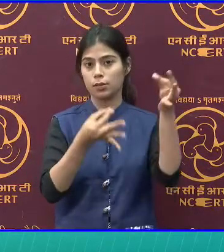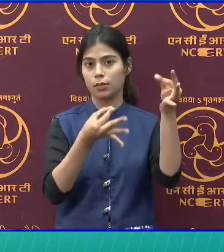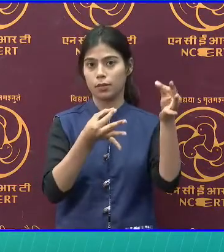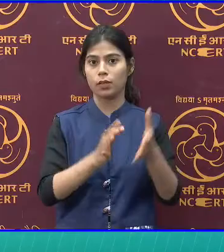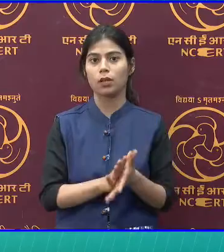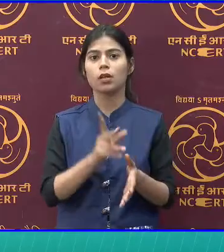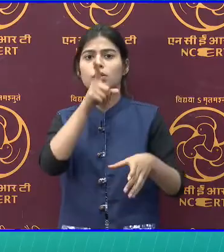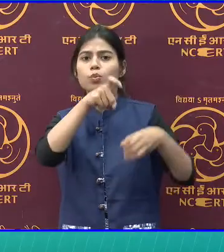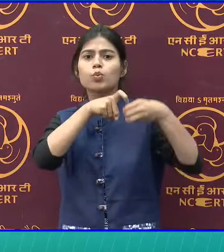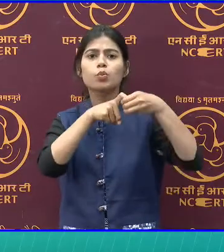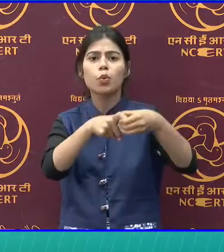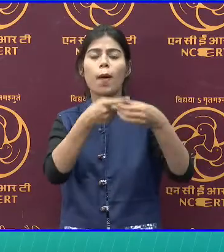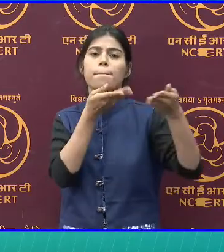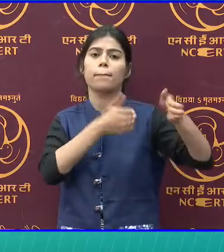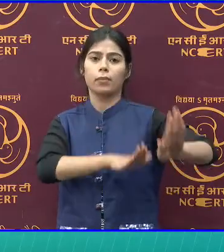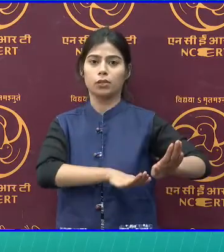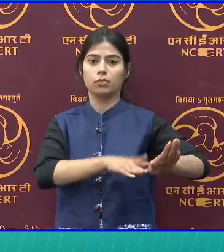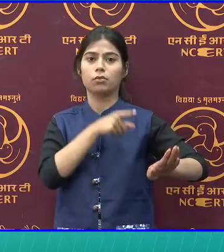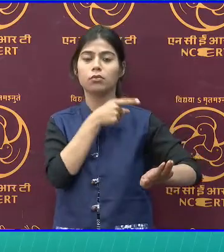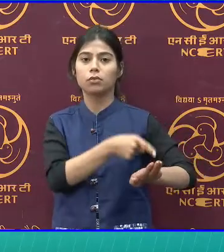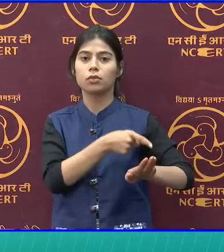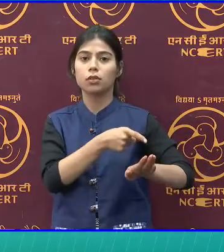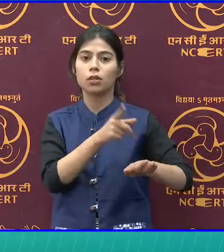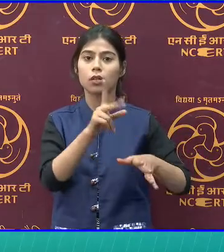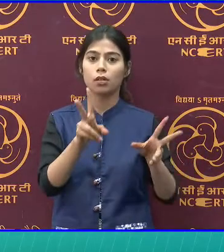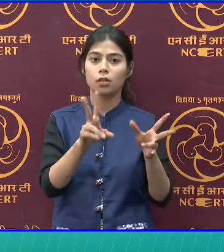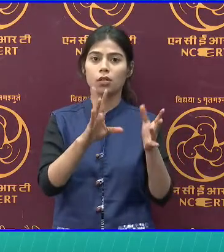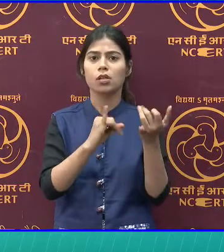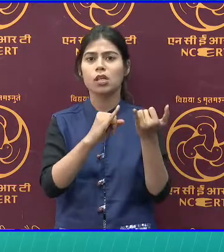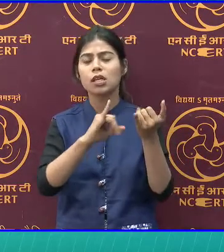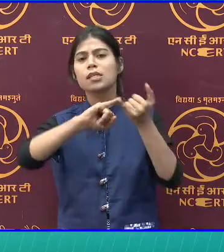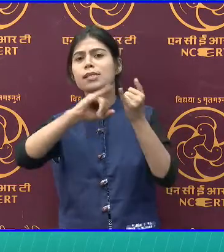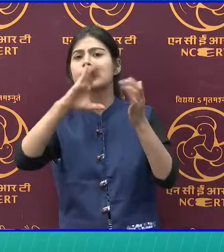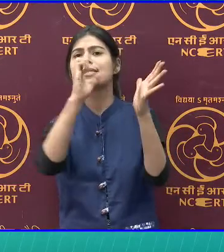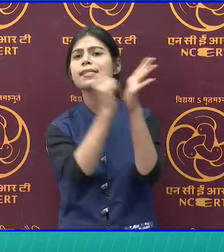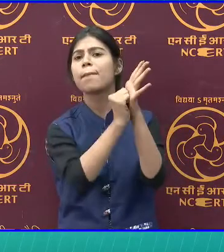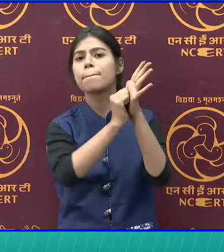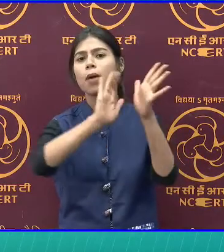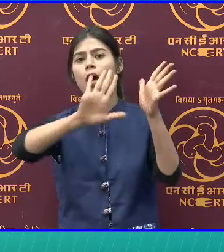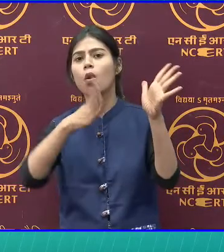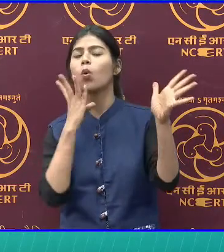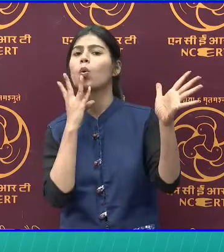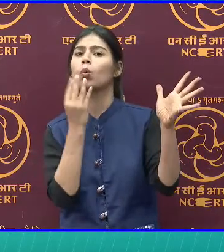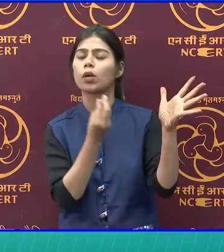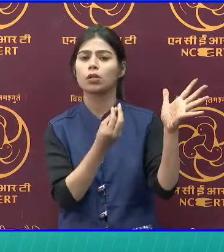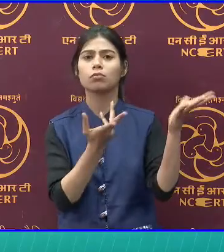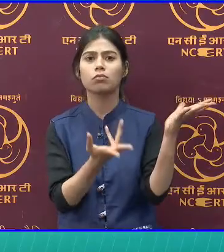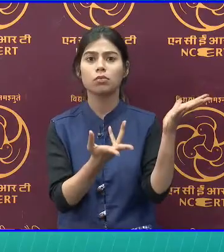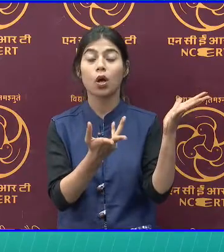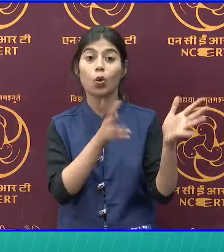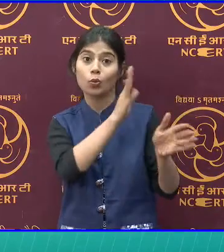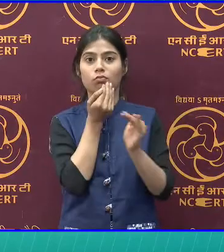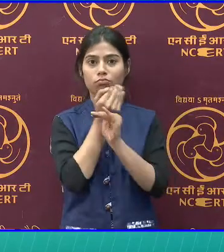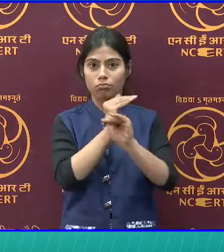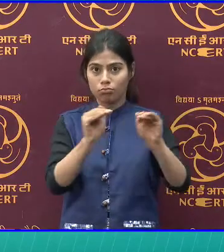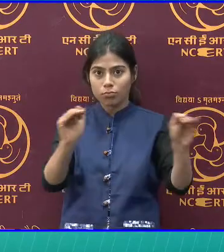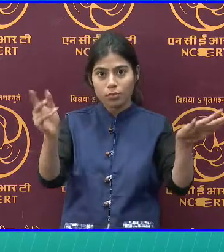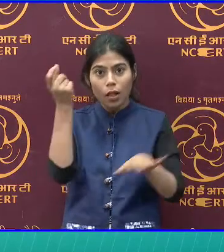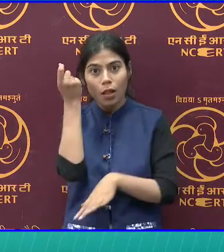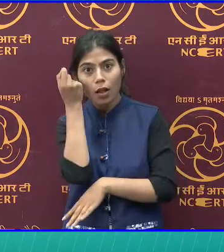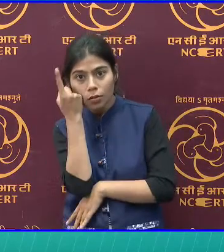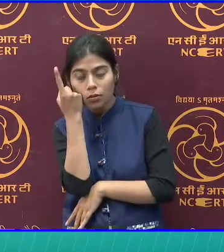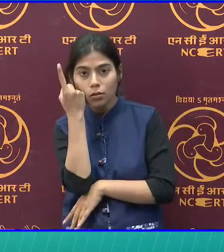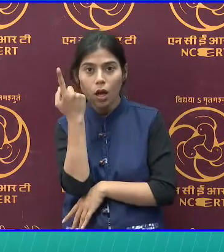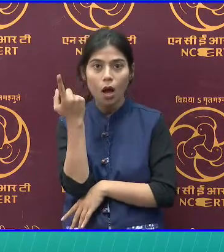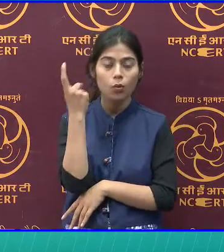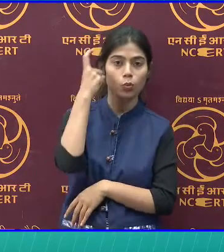application-based questions are introduced to the children. For example, why do we need symbols and colors in the map? So children need to think about it actually, why these particular colors